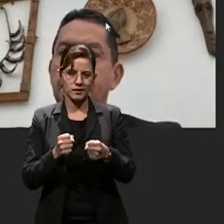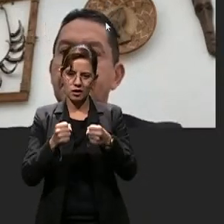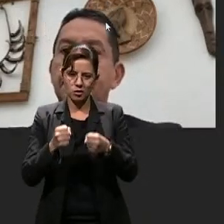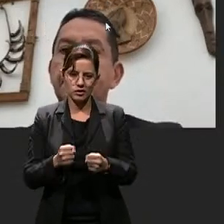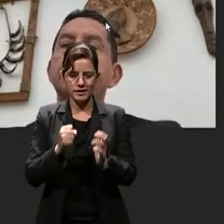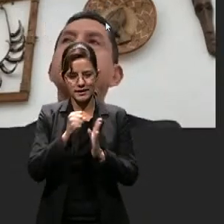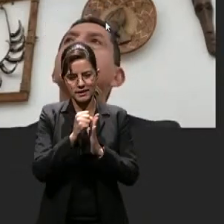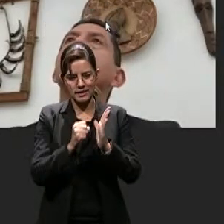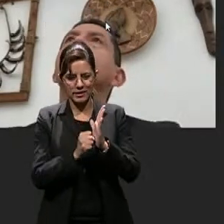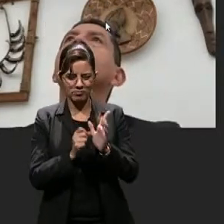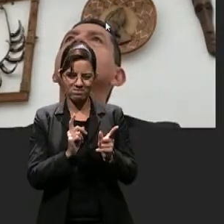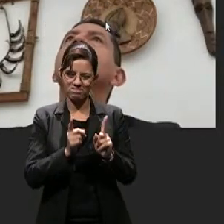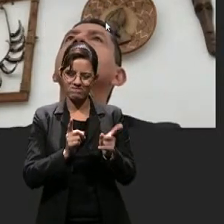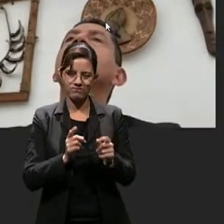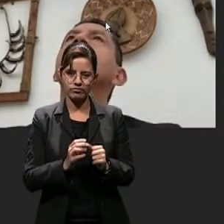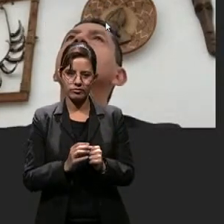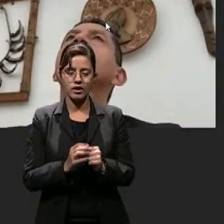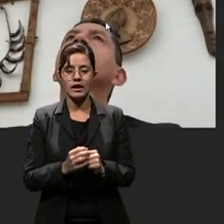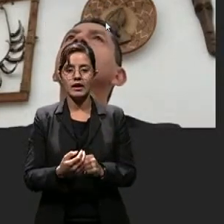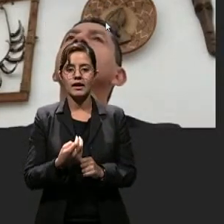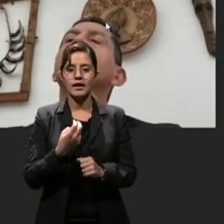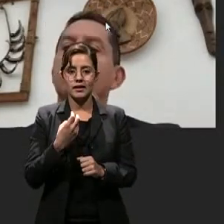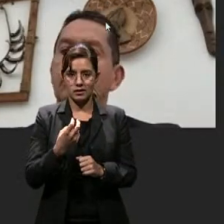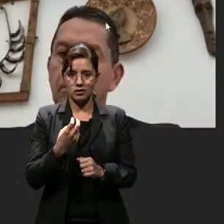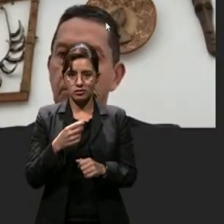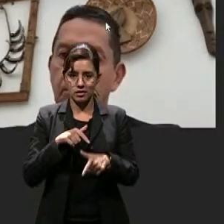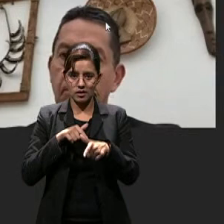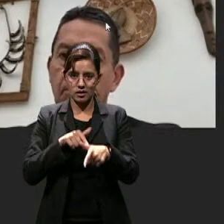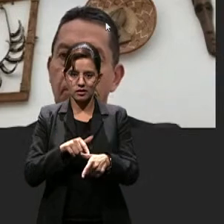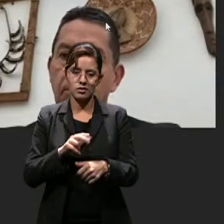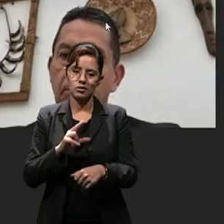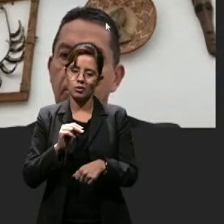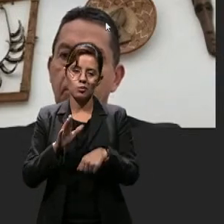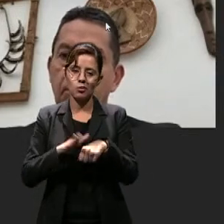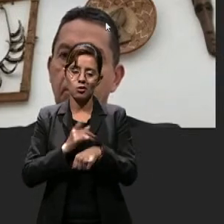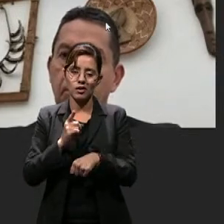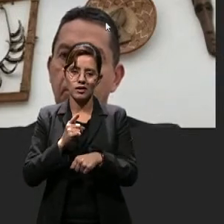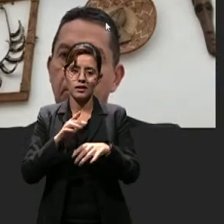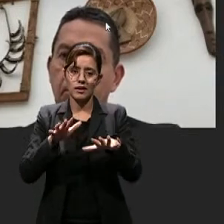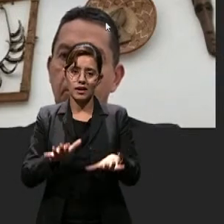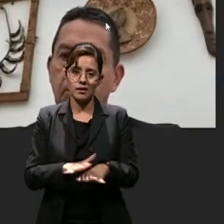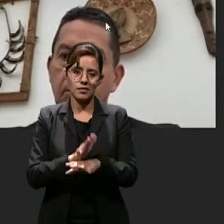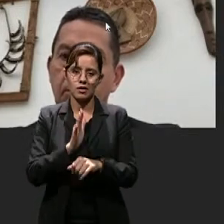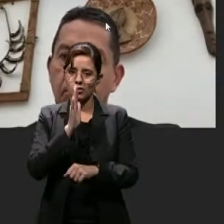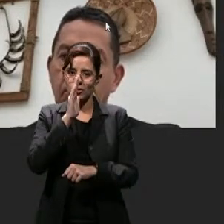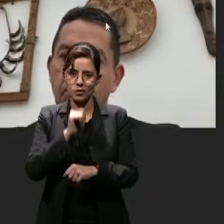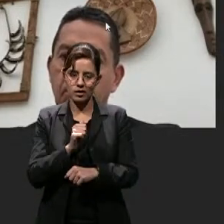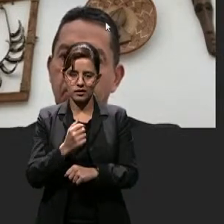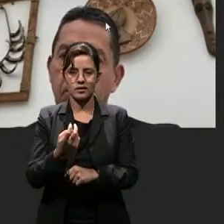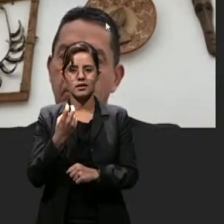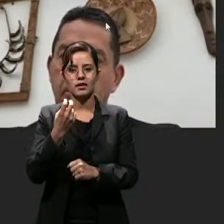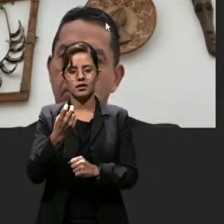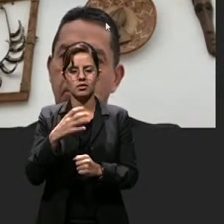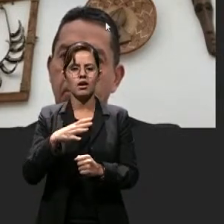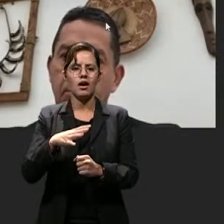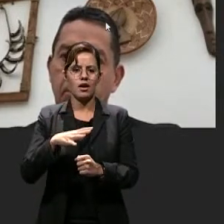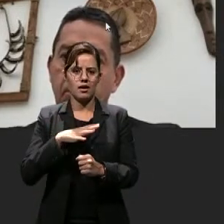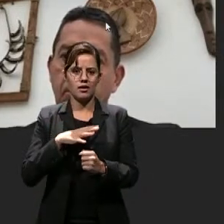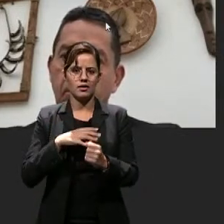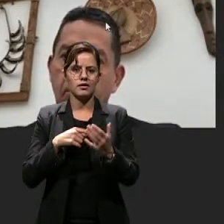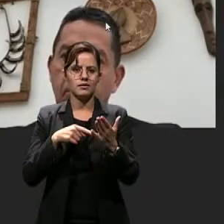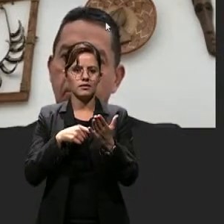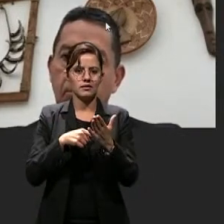these ideas coming up because of this, because It was impossible. And so we